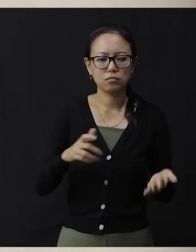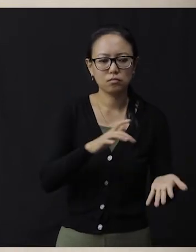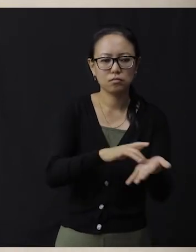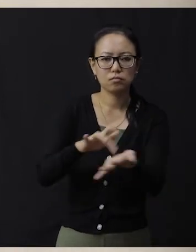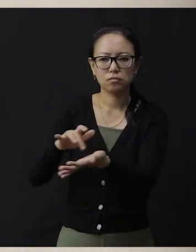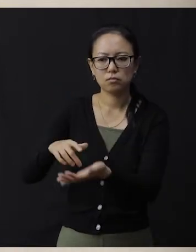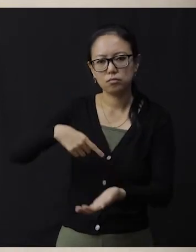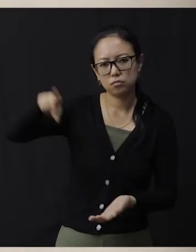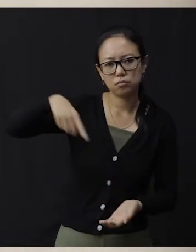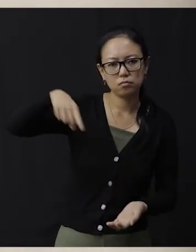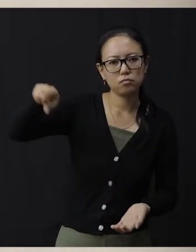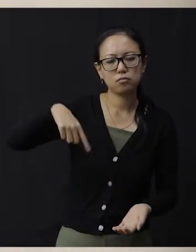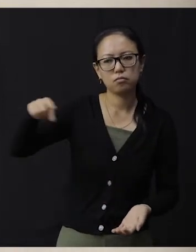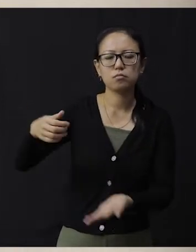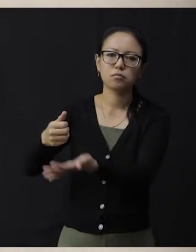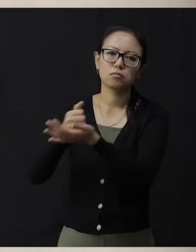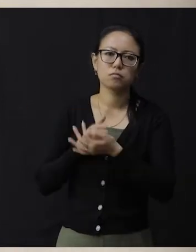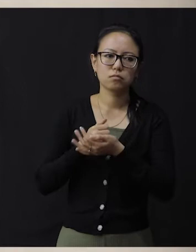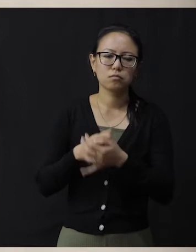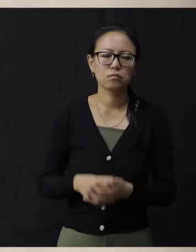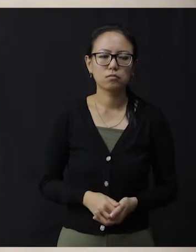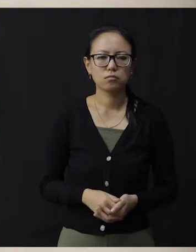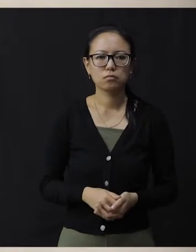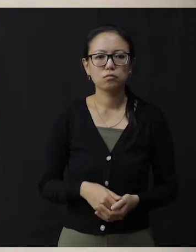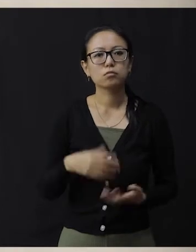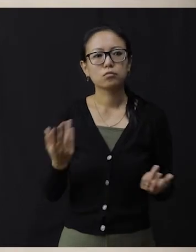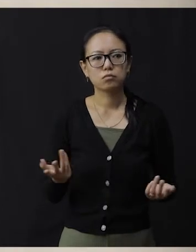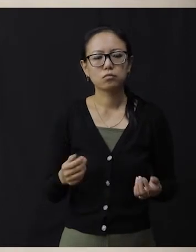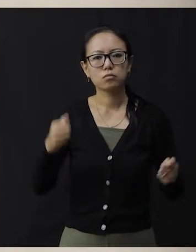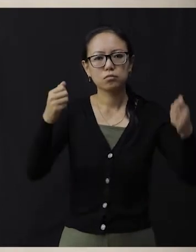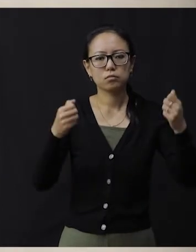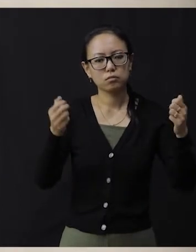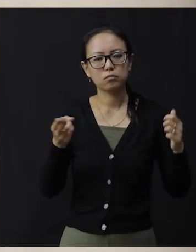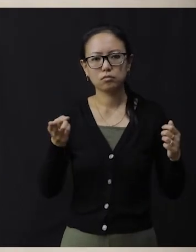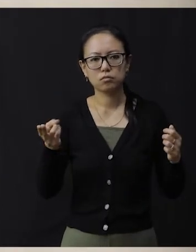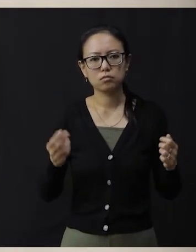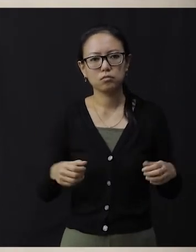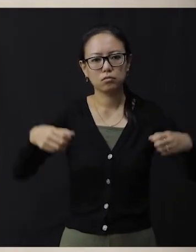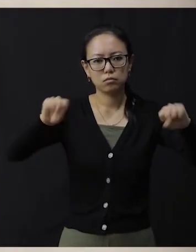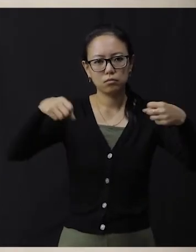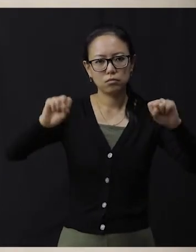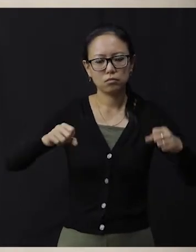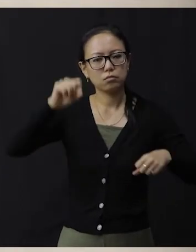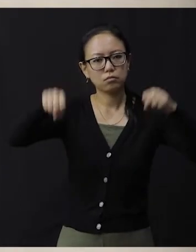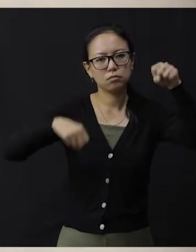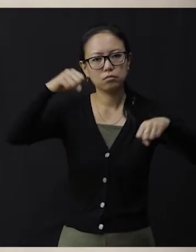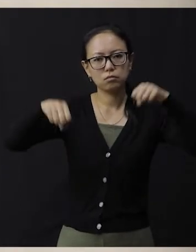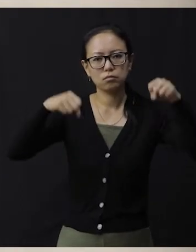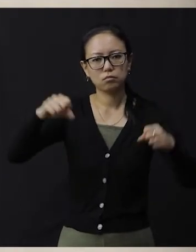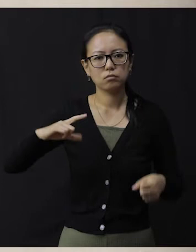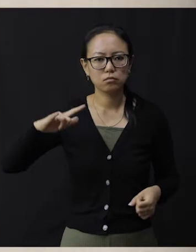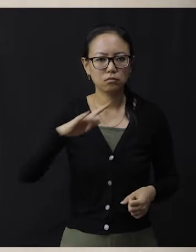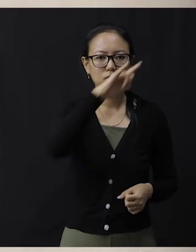bus, car, a train, a rickshaw, or a scooter. Okay, those different vehicles that